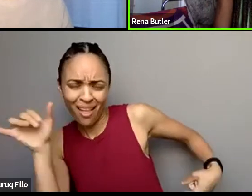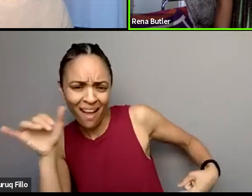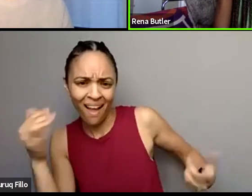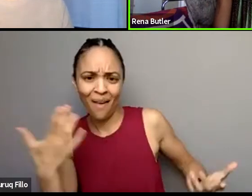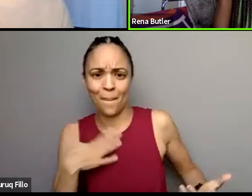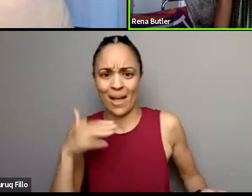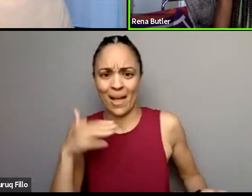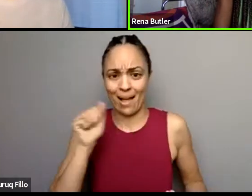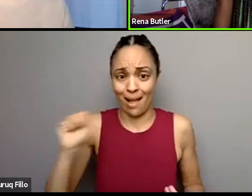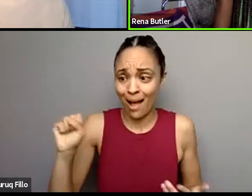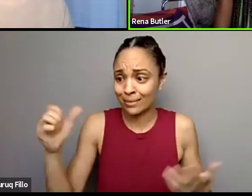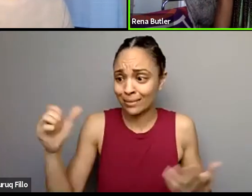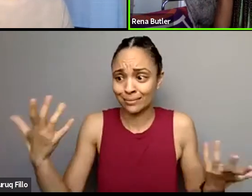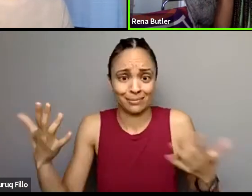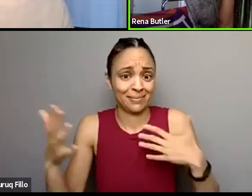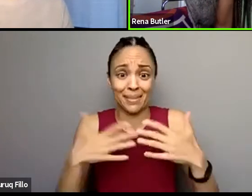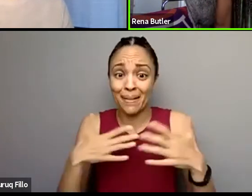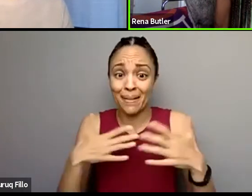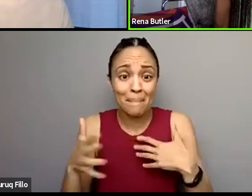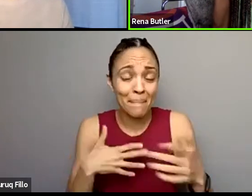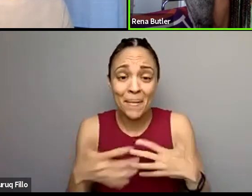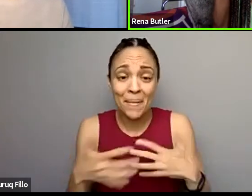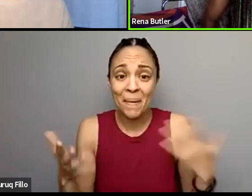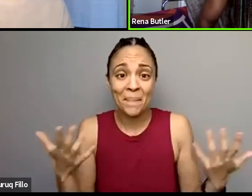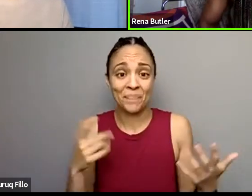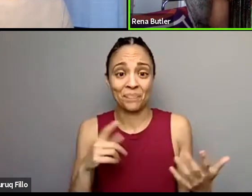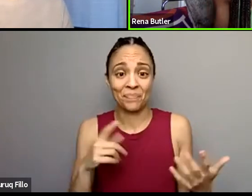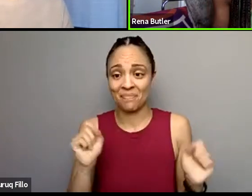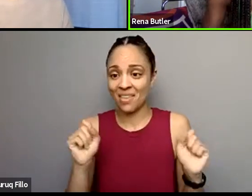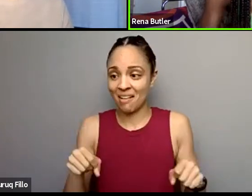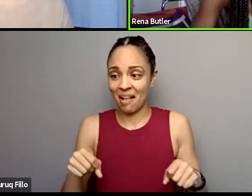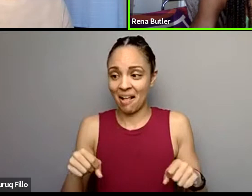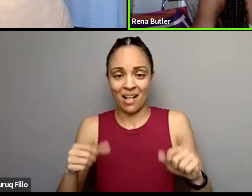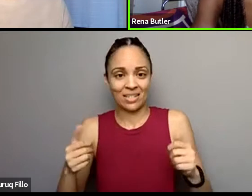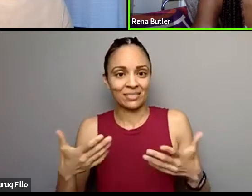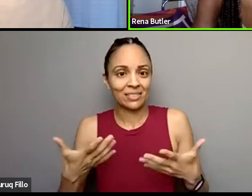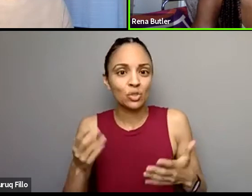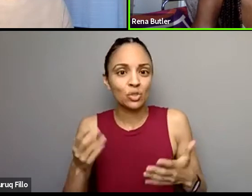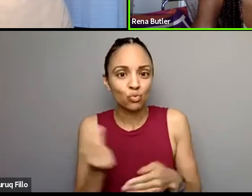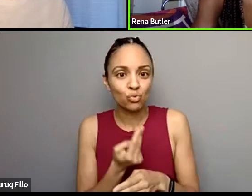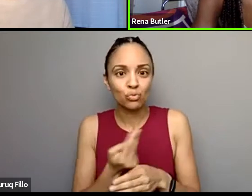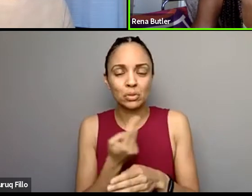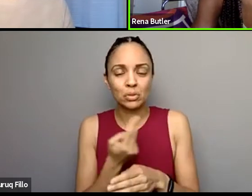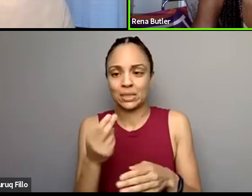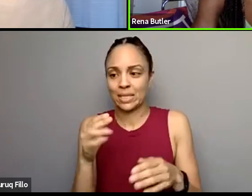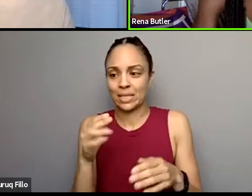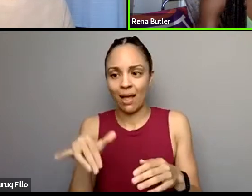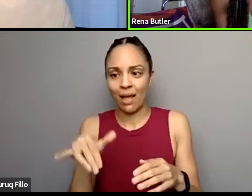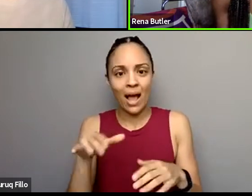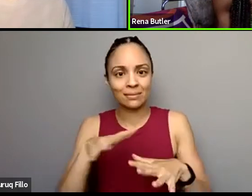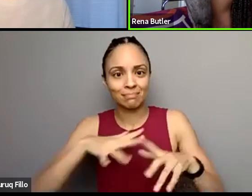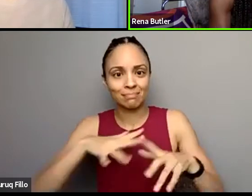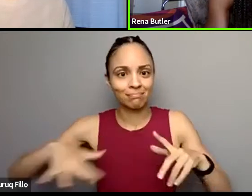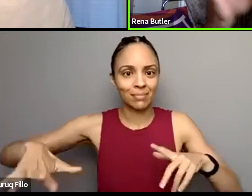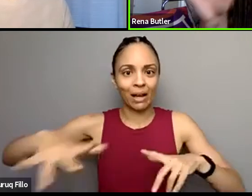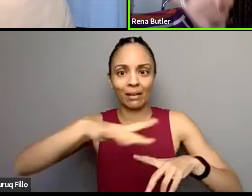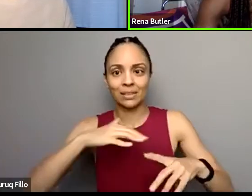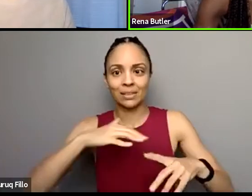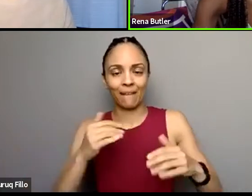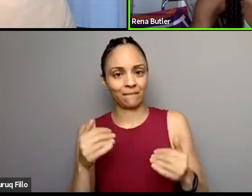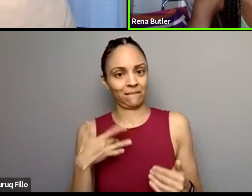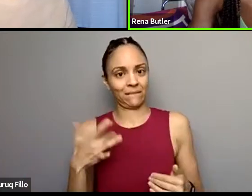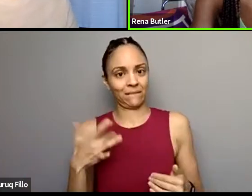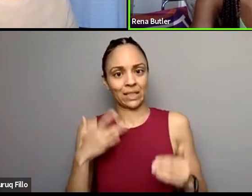And it's really, how are we equitable? And so, yeah, that's the journey of me so